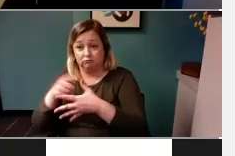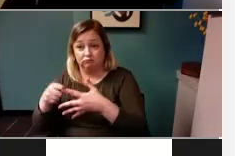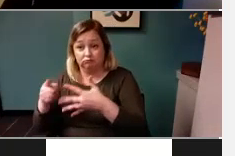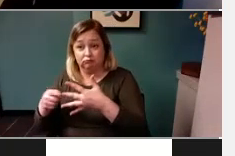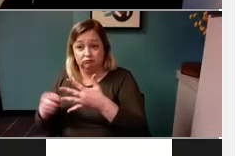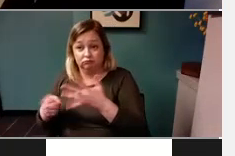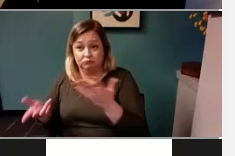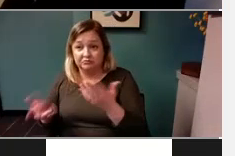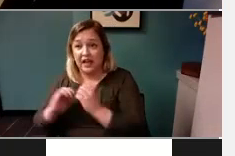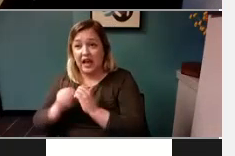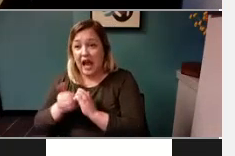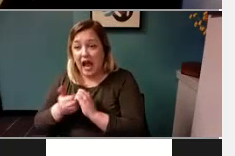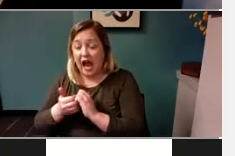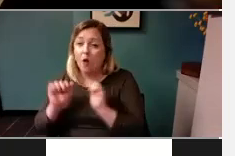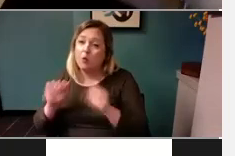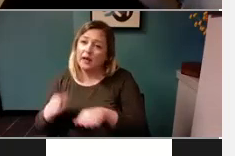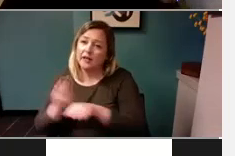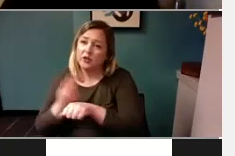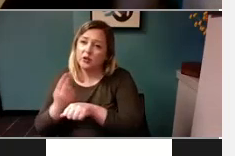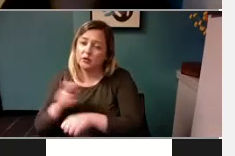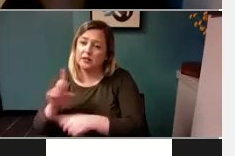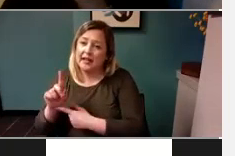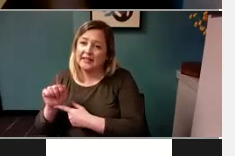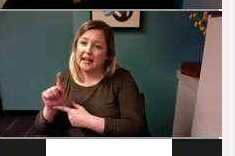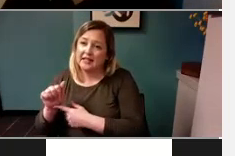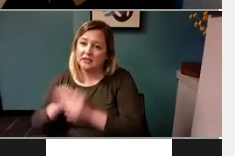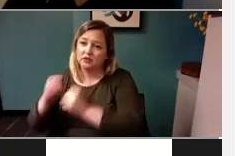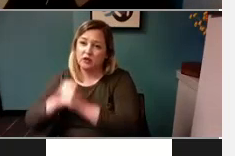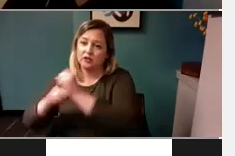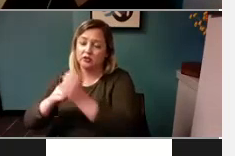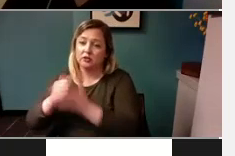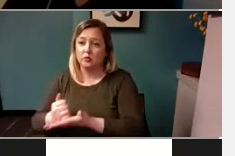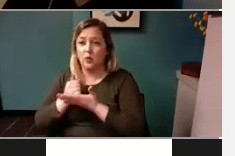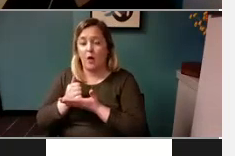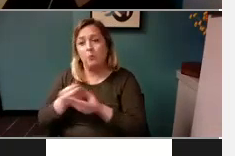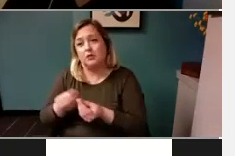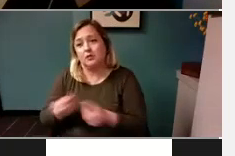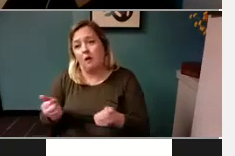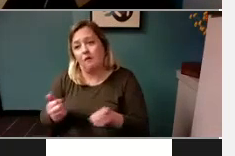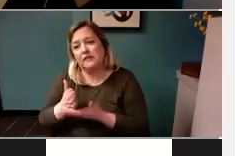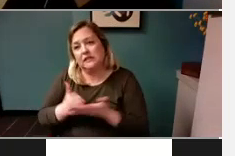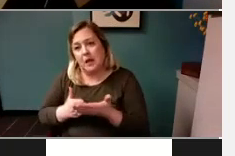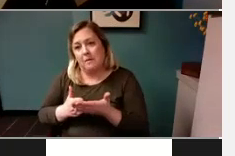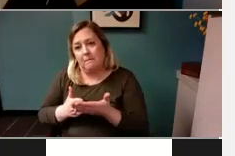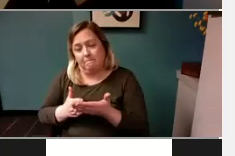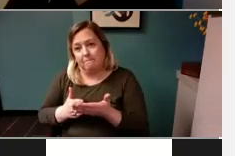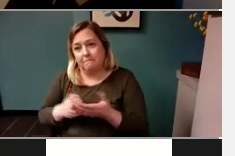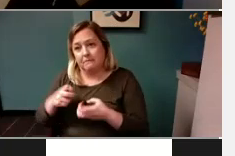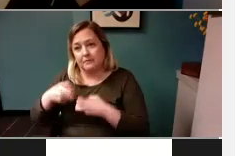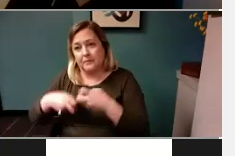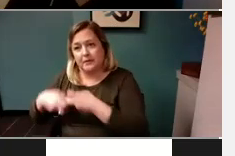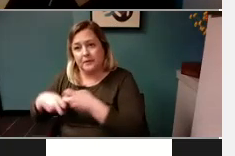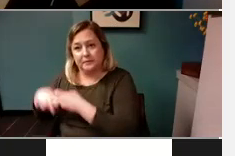these data structures to solve certain set of problems. So let's see what's the time.